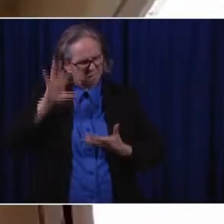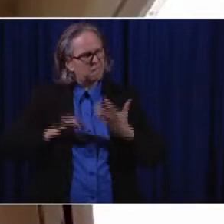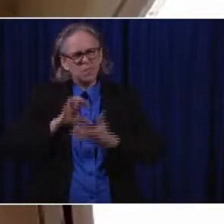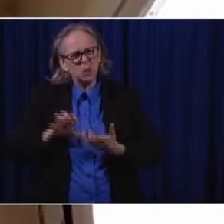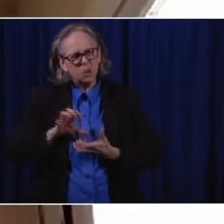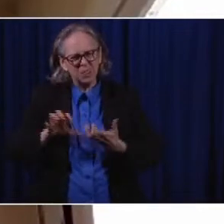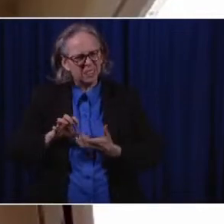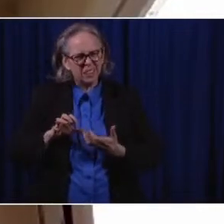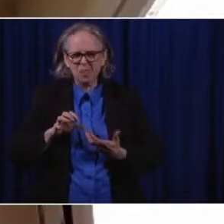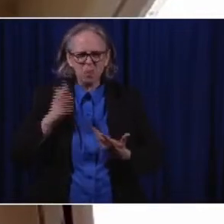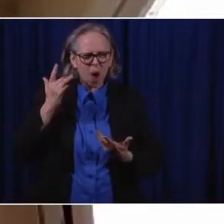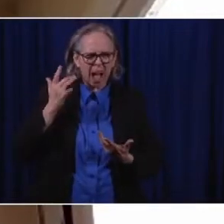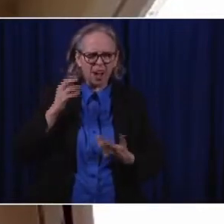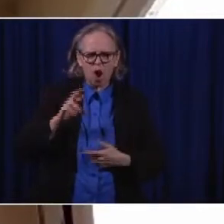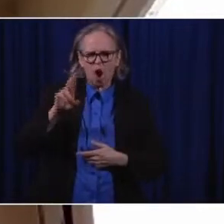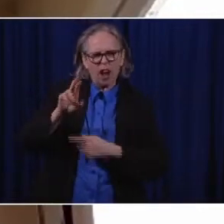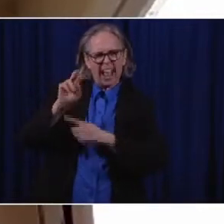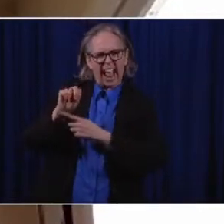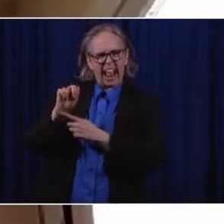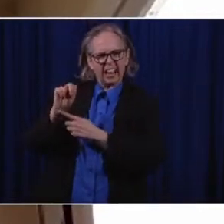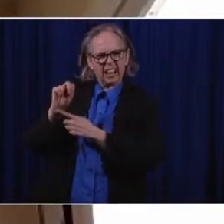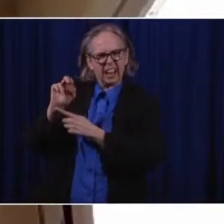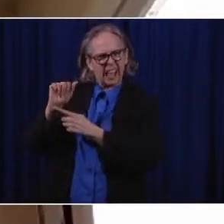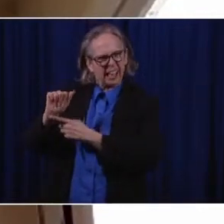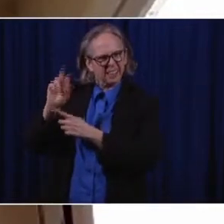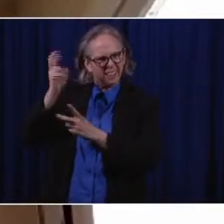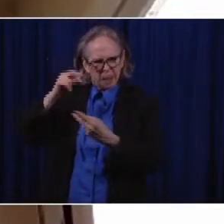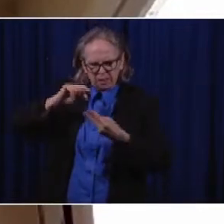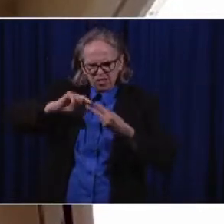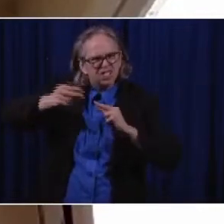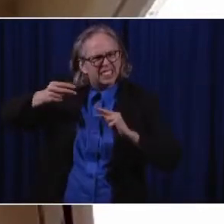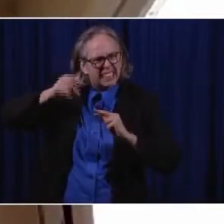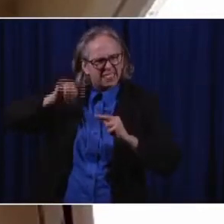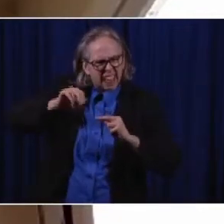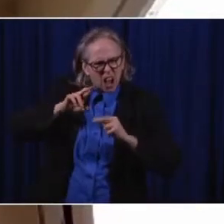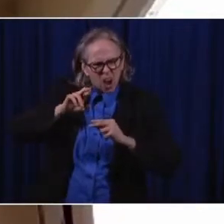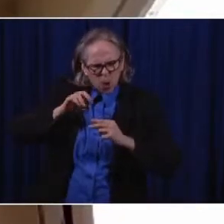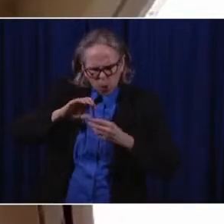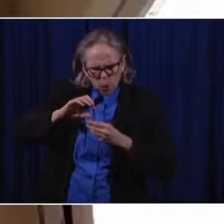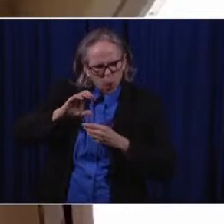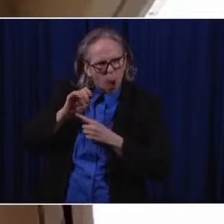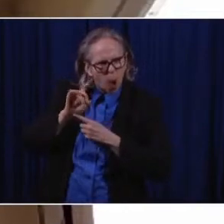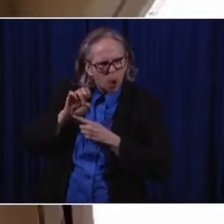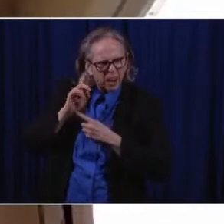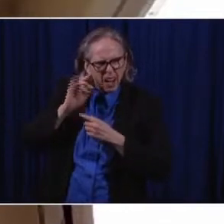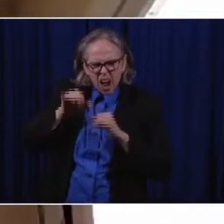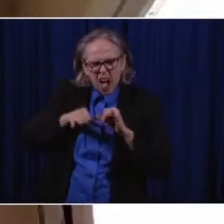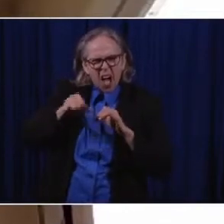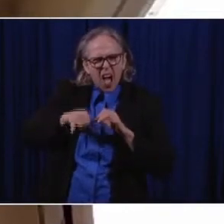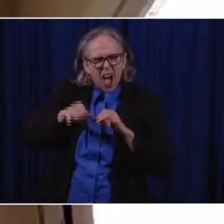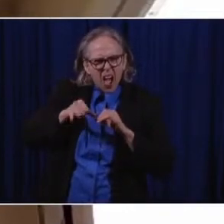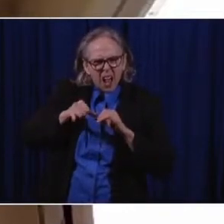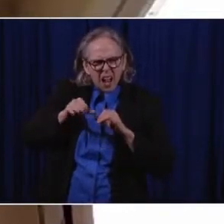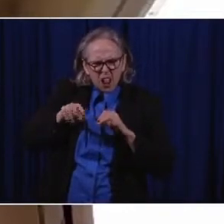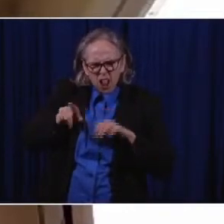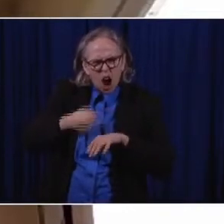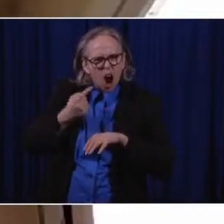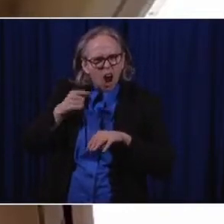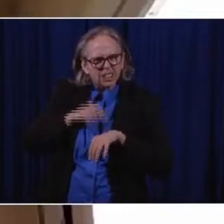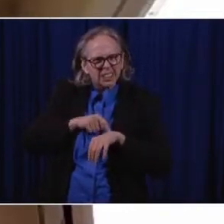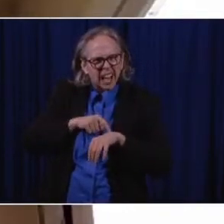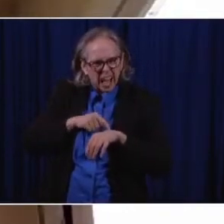the molecule that is the genetic code for the virus, that can be in your system for a very long time and has nothing to do